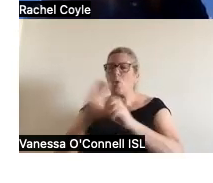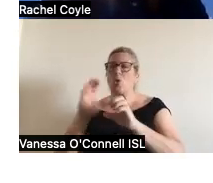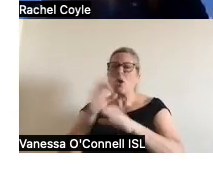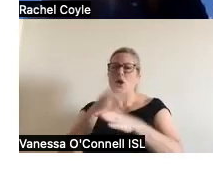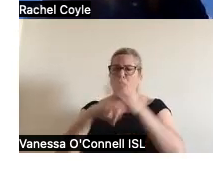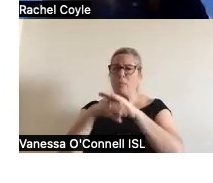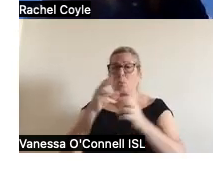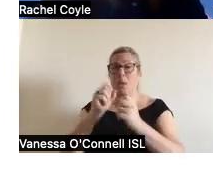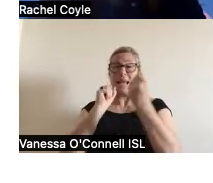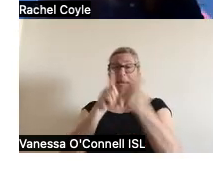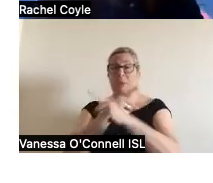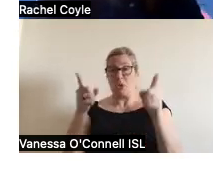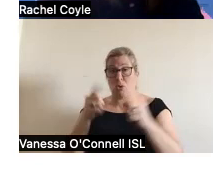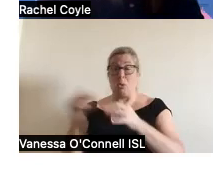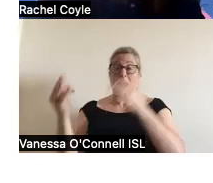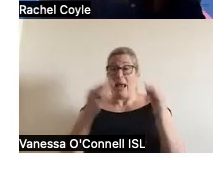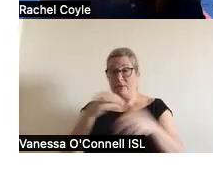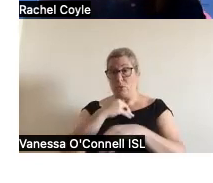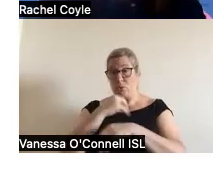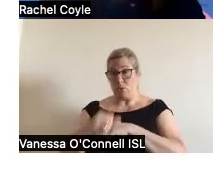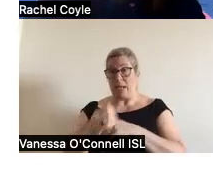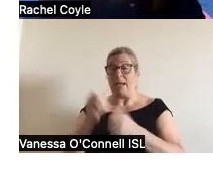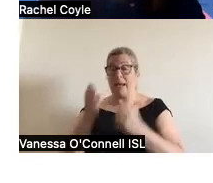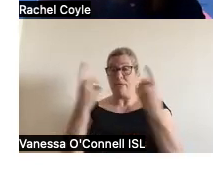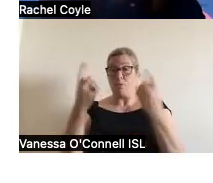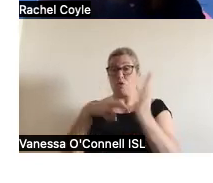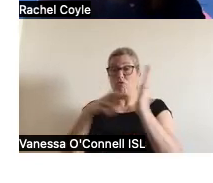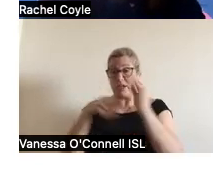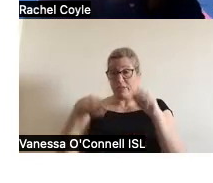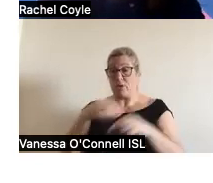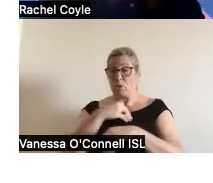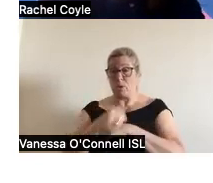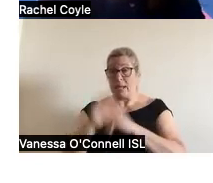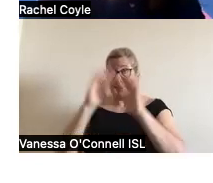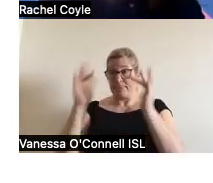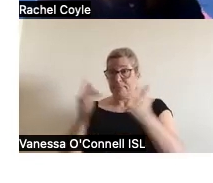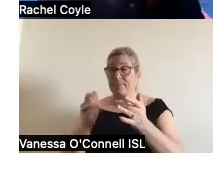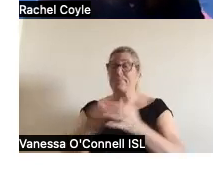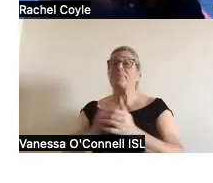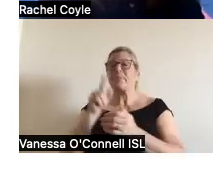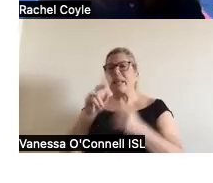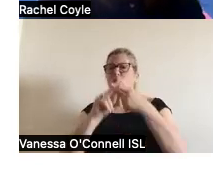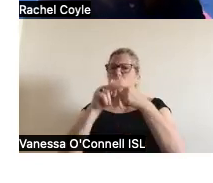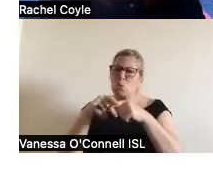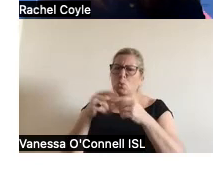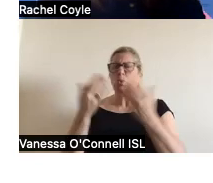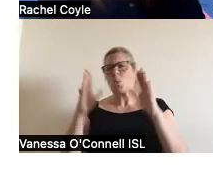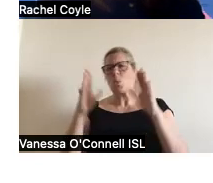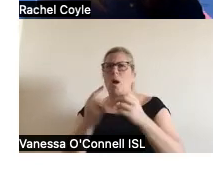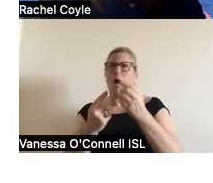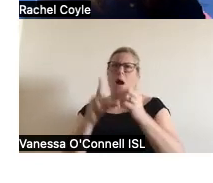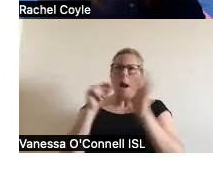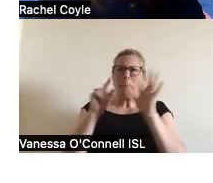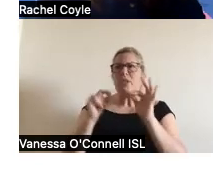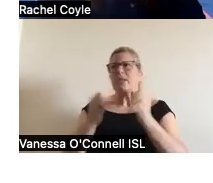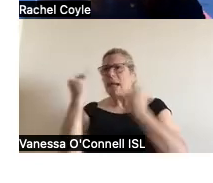to you all today, all the registered participants. The toolkit's designed to provide options and to spark ideas and actions. Having carried